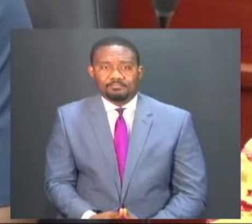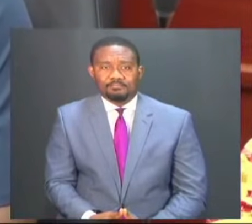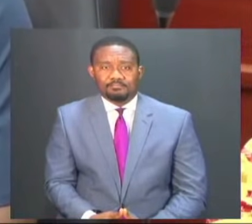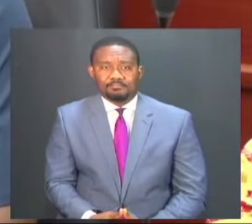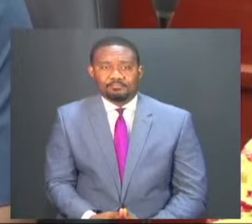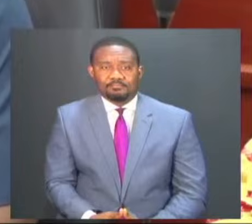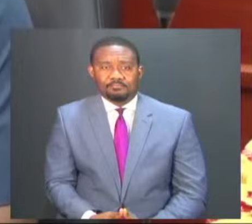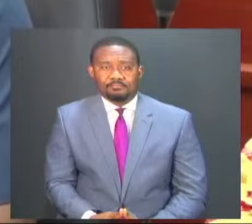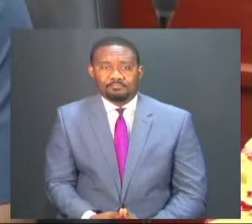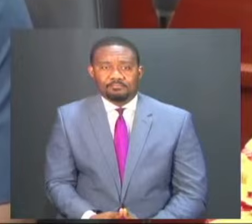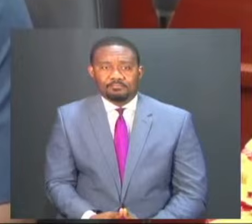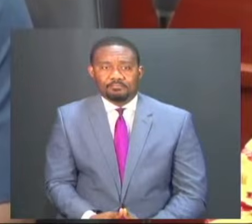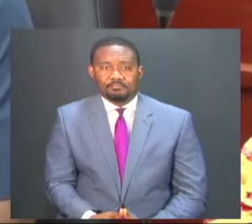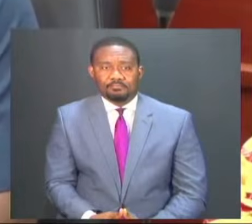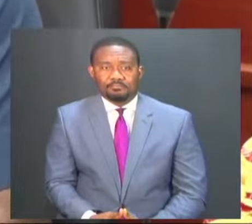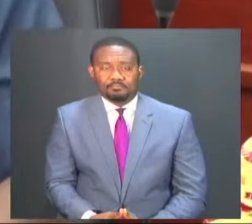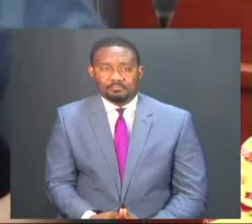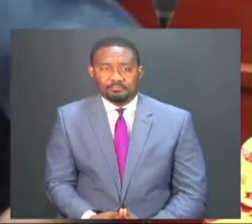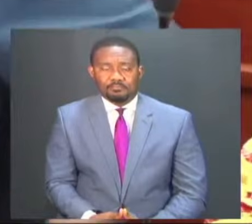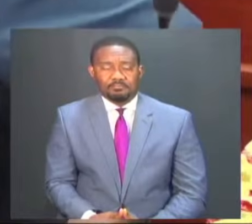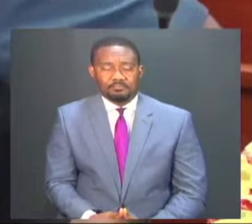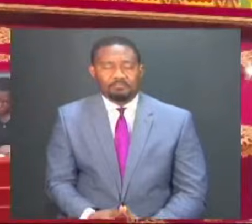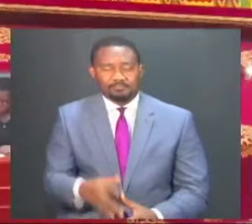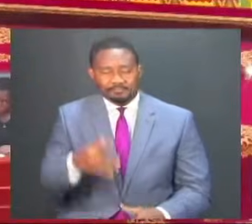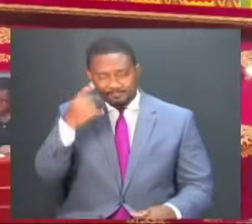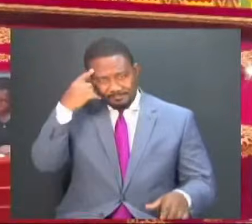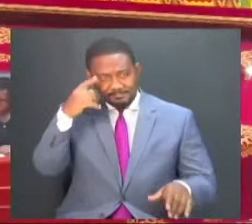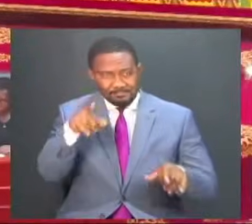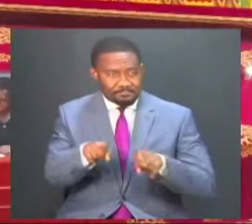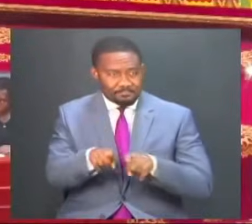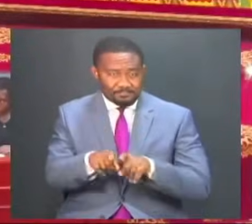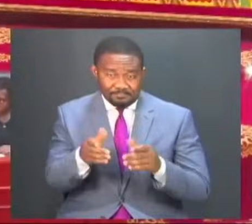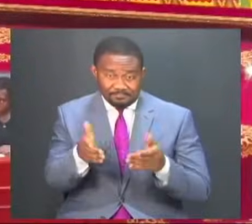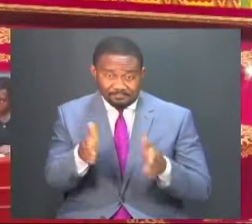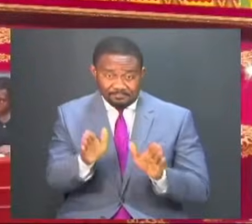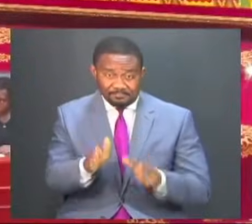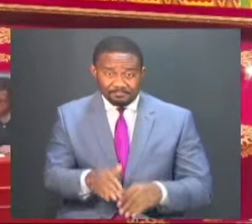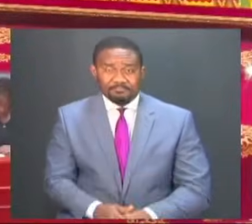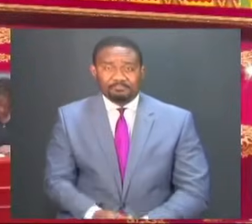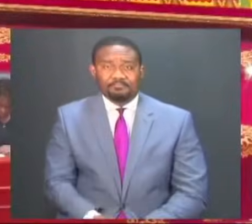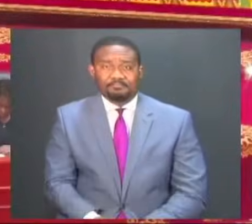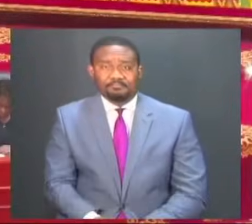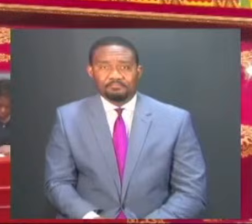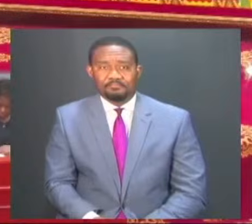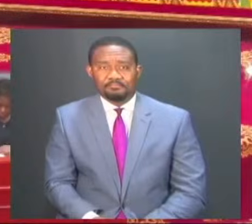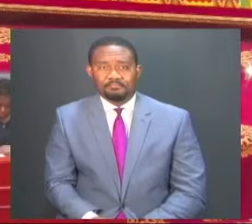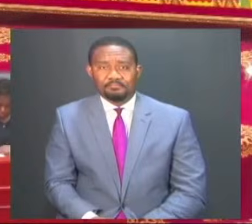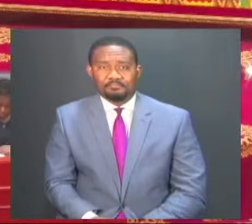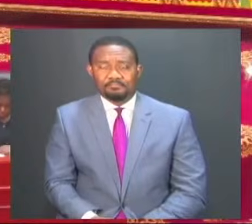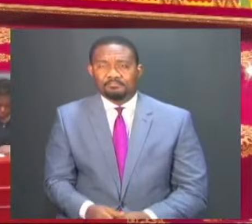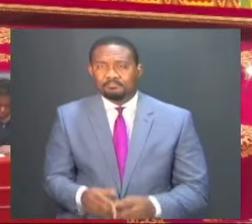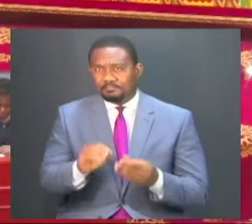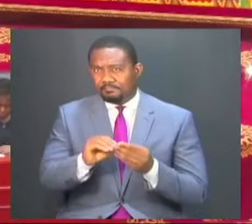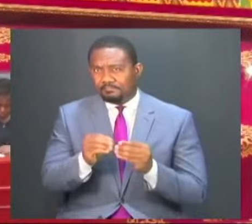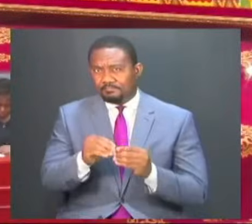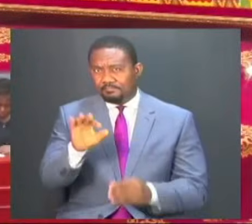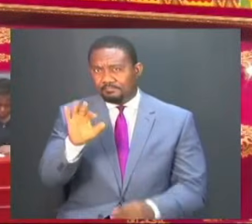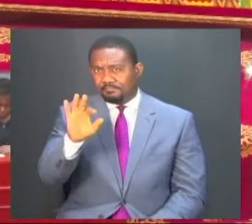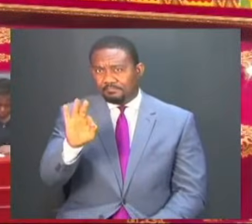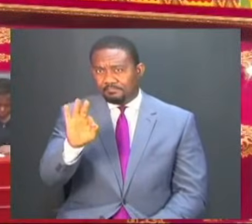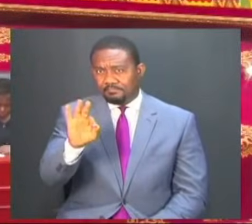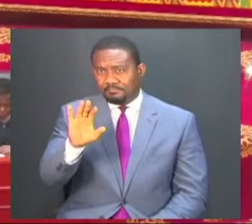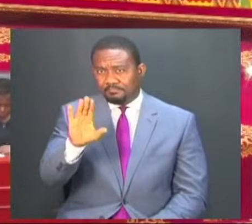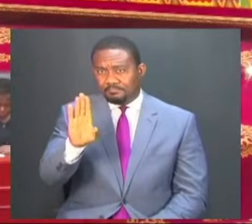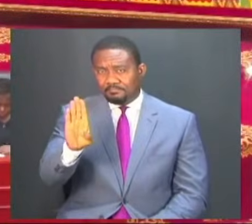Please, we are in agreement. Very well. Yes, Deputy Minister for Finance. Item numbered